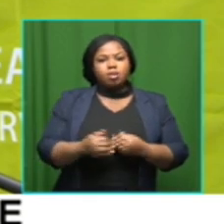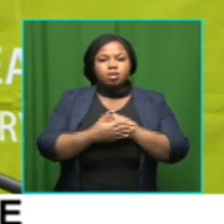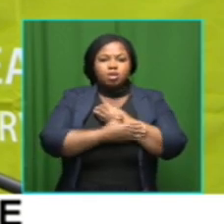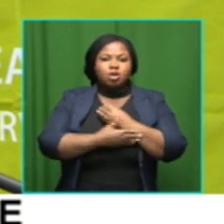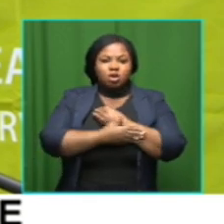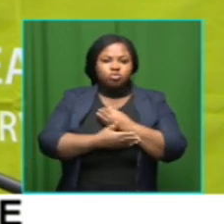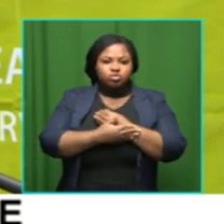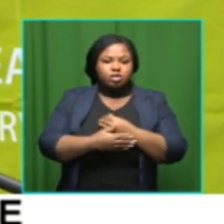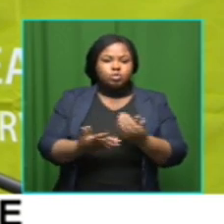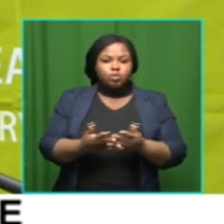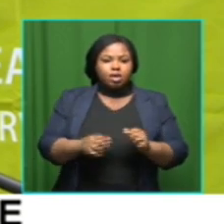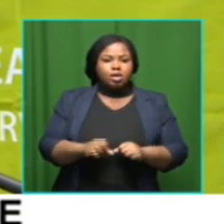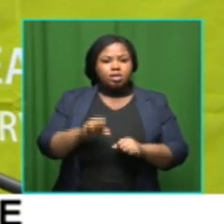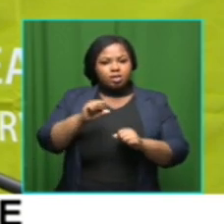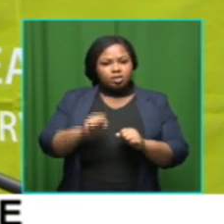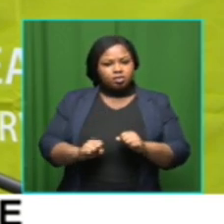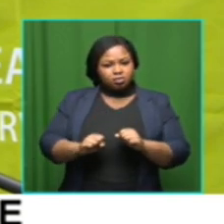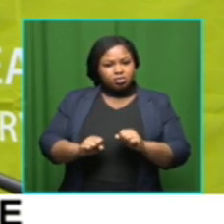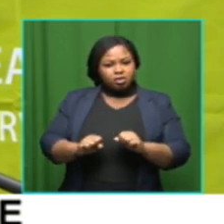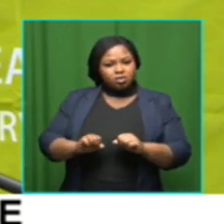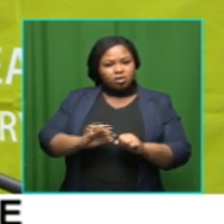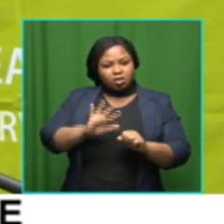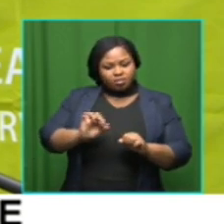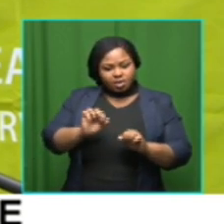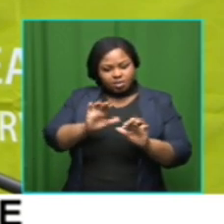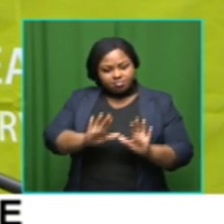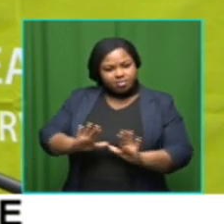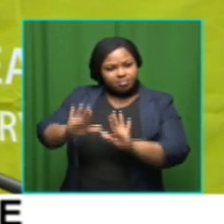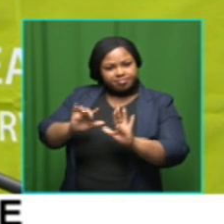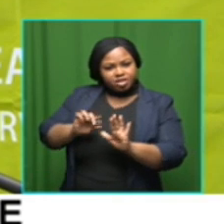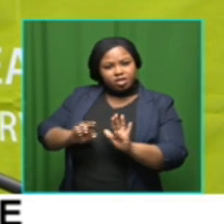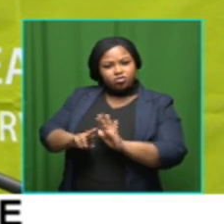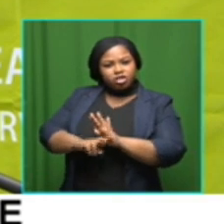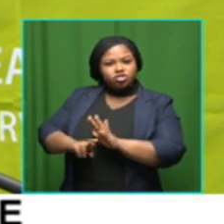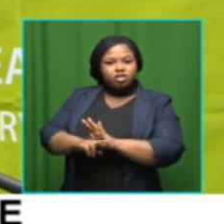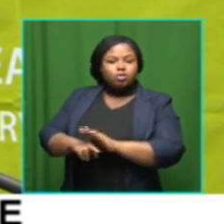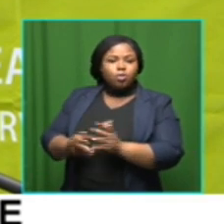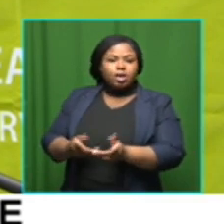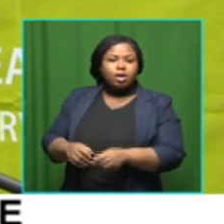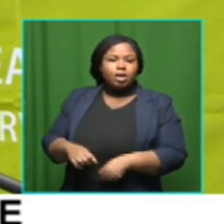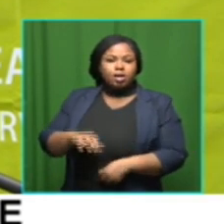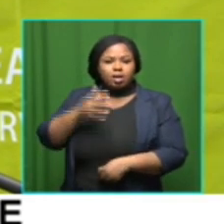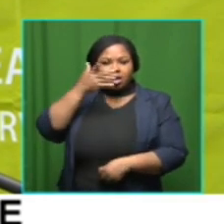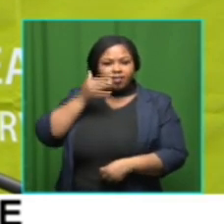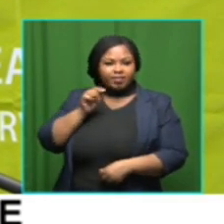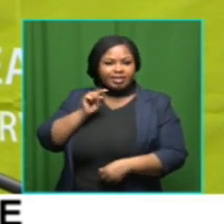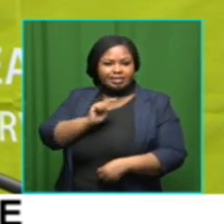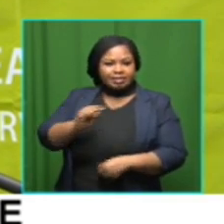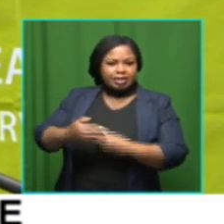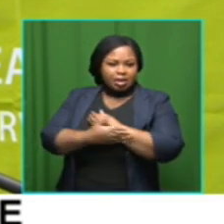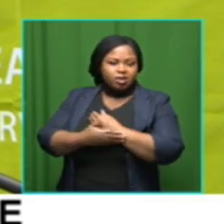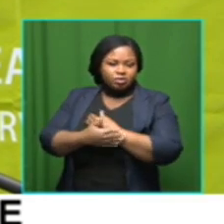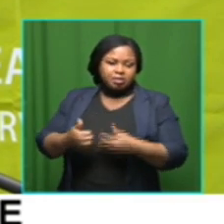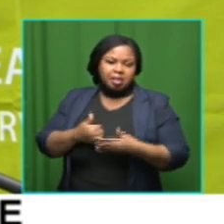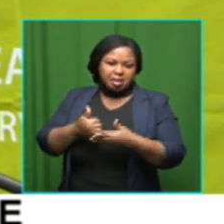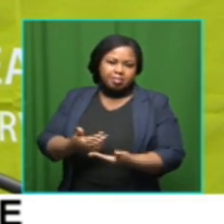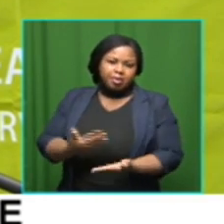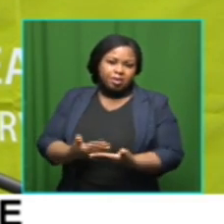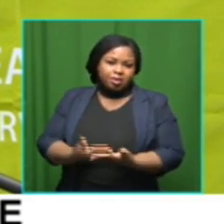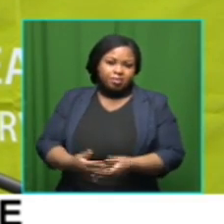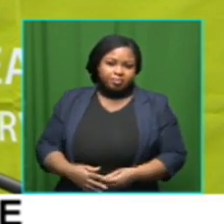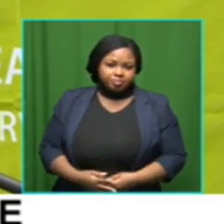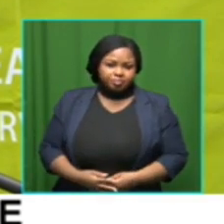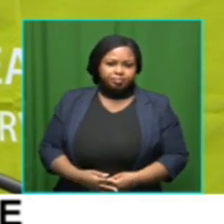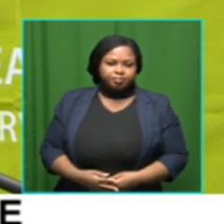countries in the SADC region. And maybe lastly, it will be that, you know, sometimes there are people who say that